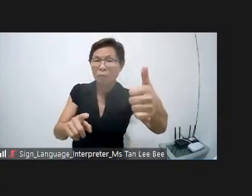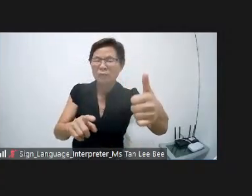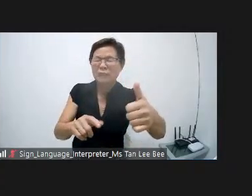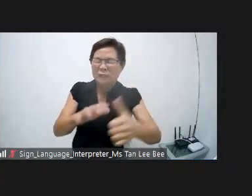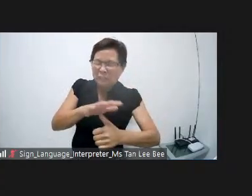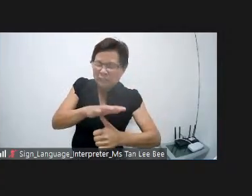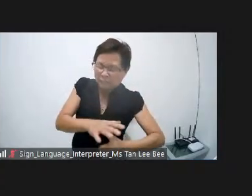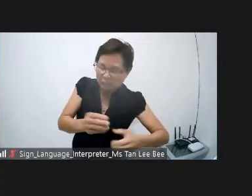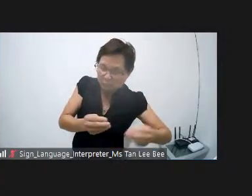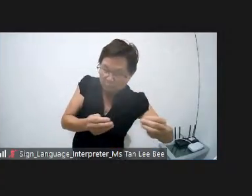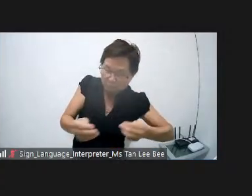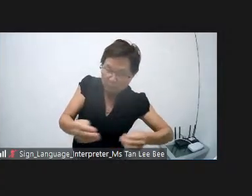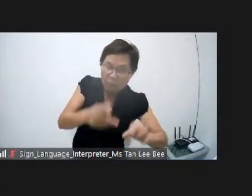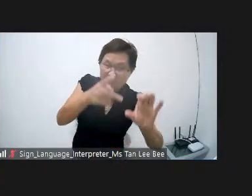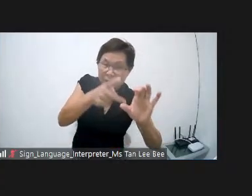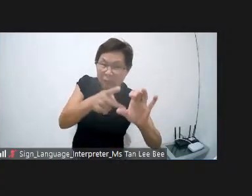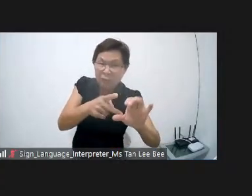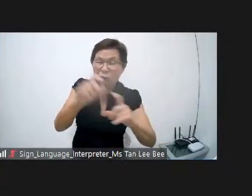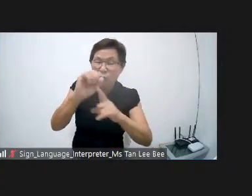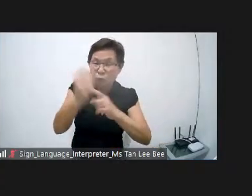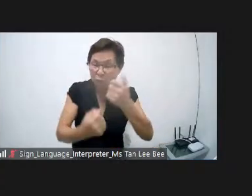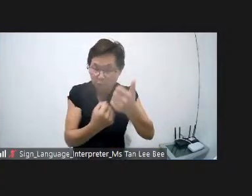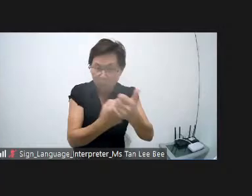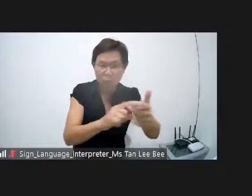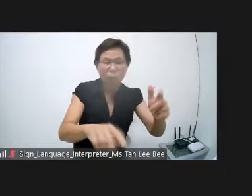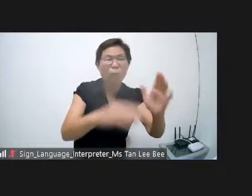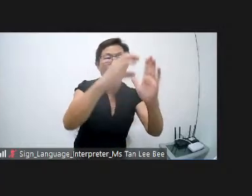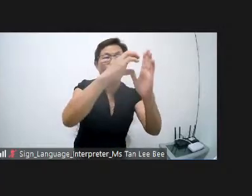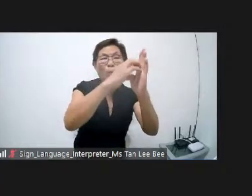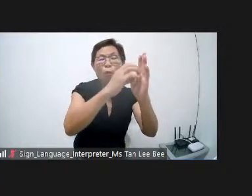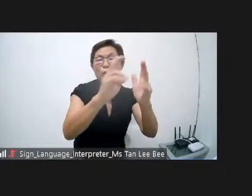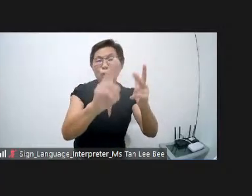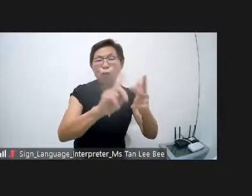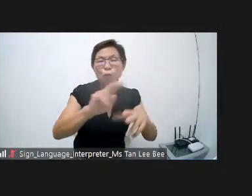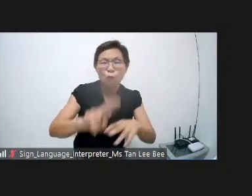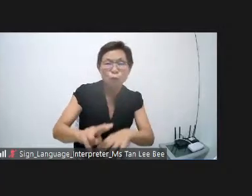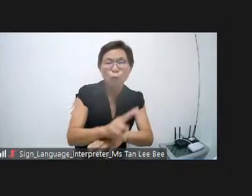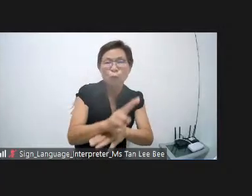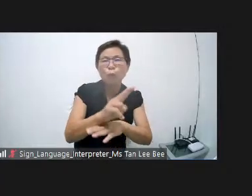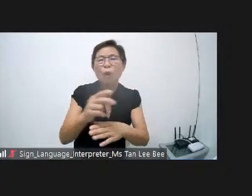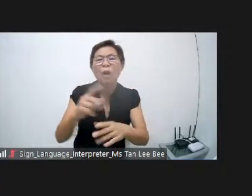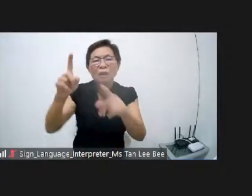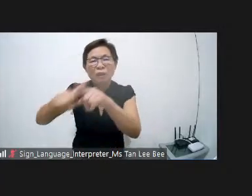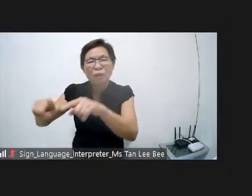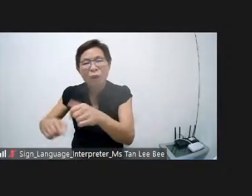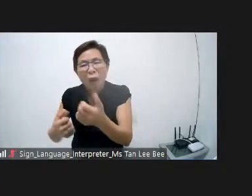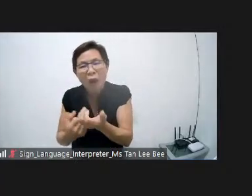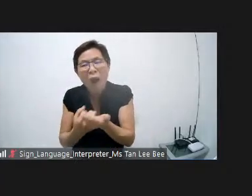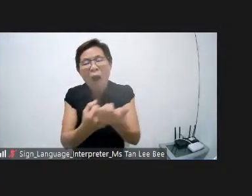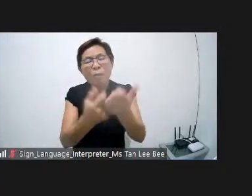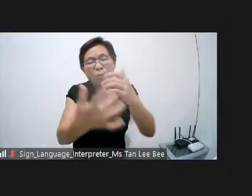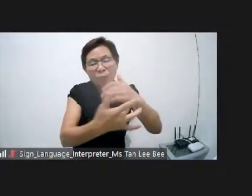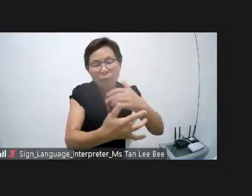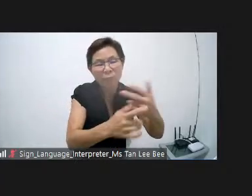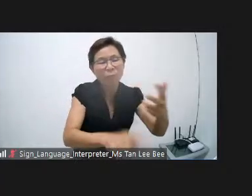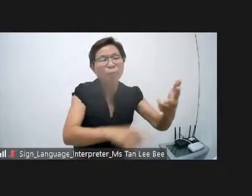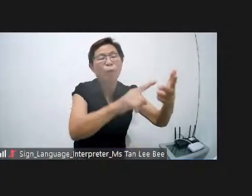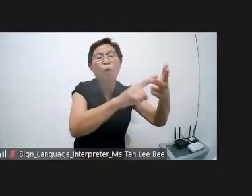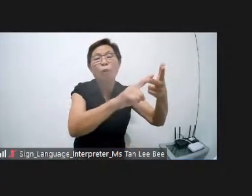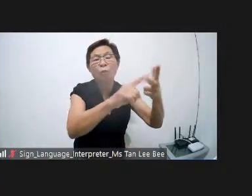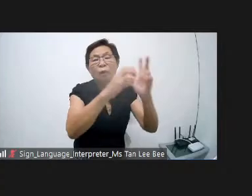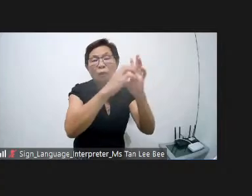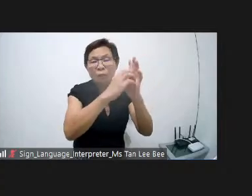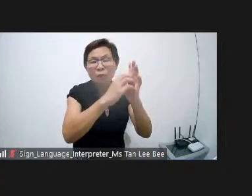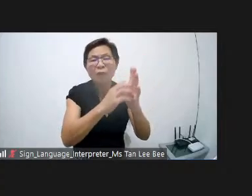and Psychosocial Support, Module 2, Utilizing Different Assistive Technologies, Module 3, Developing